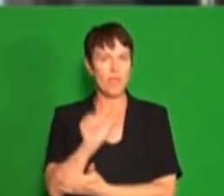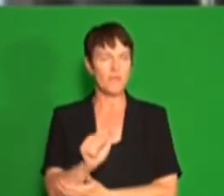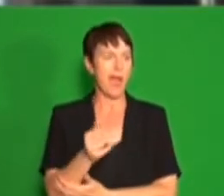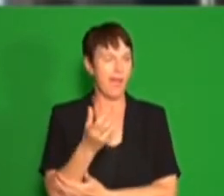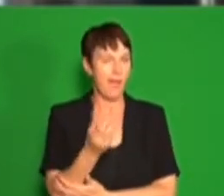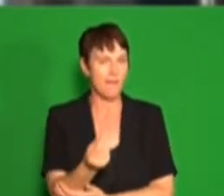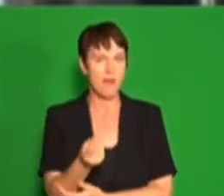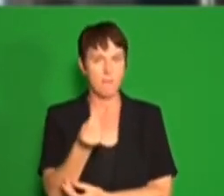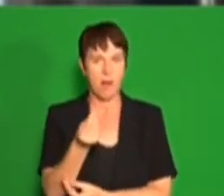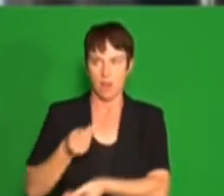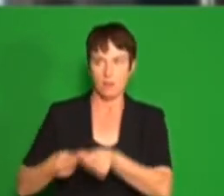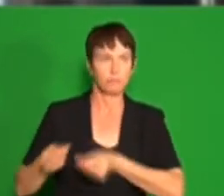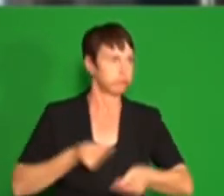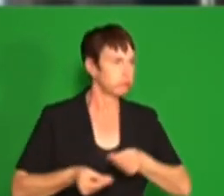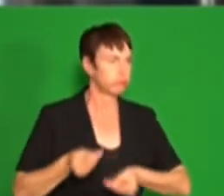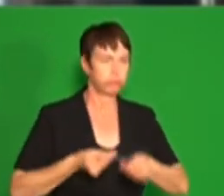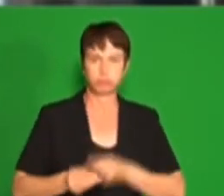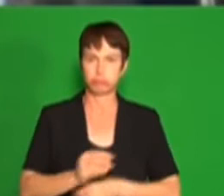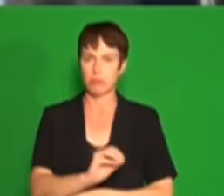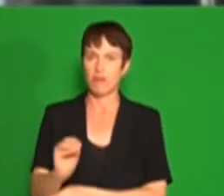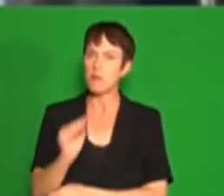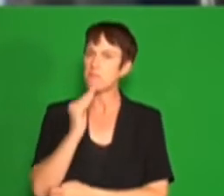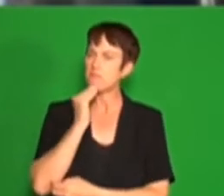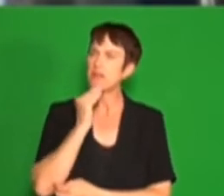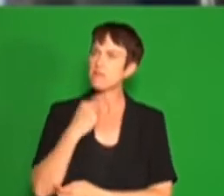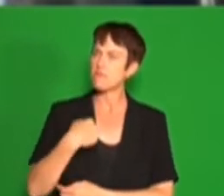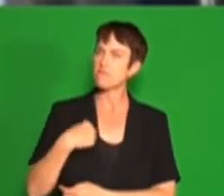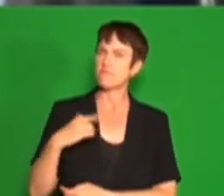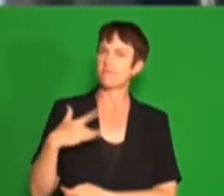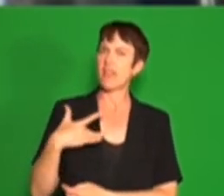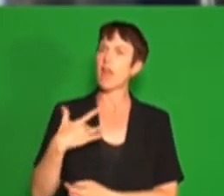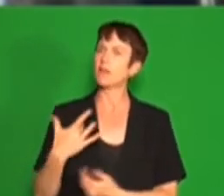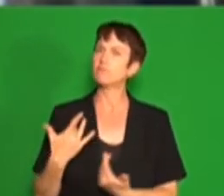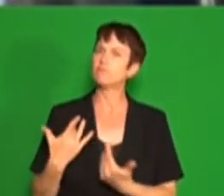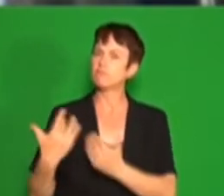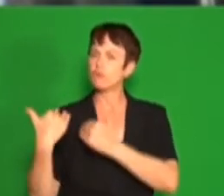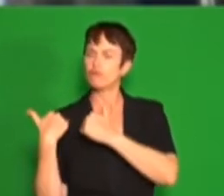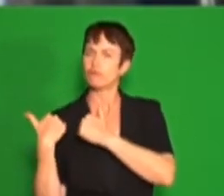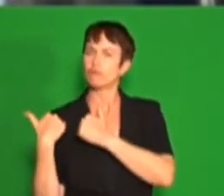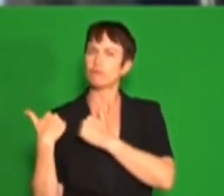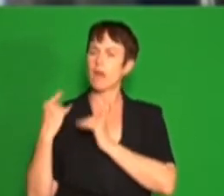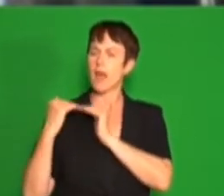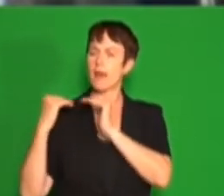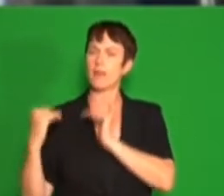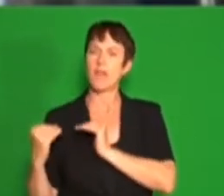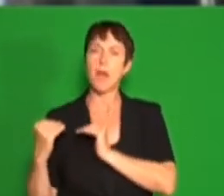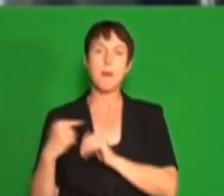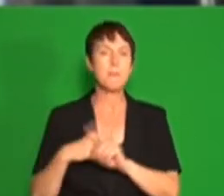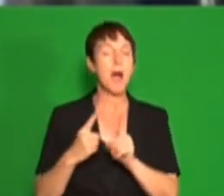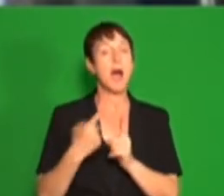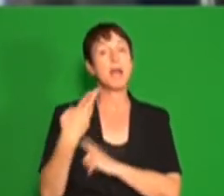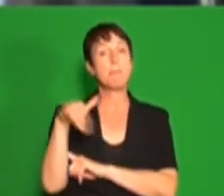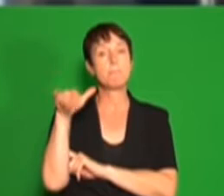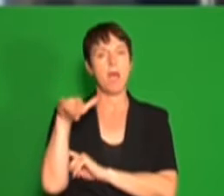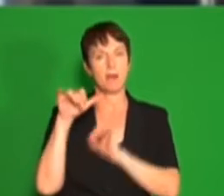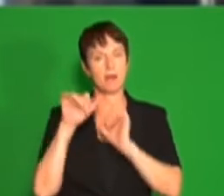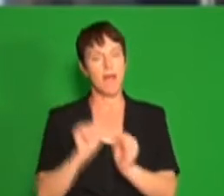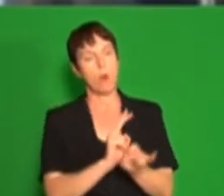addition, regulatory relief provided to banks has sustained lending to households and firms.